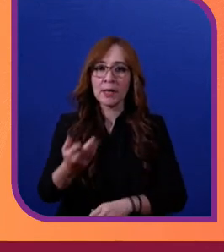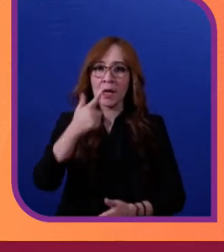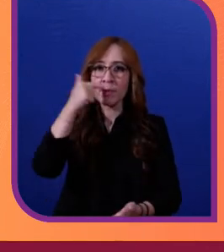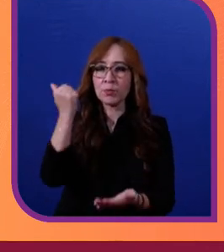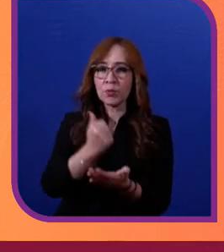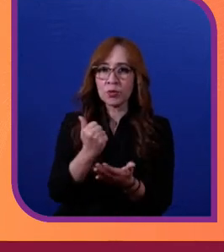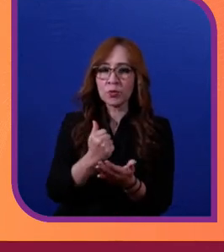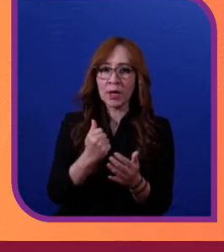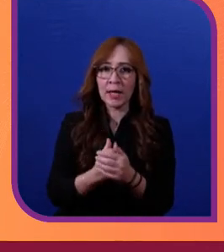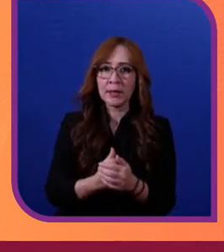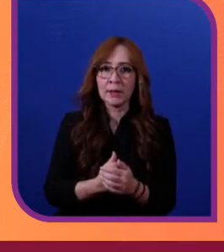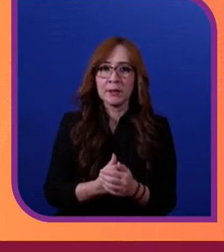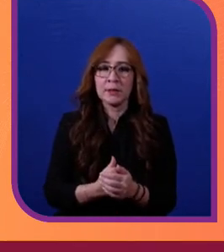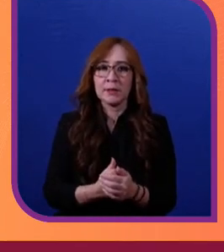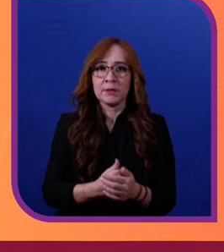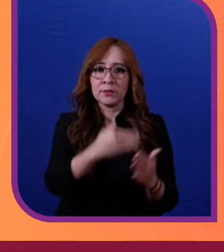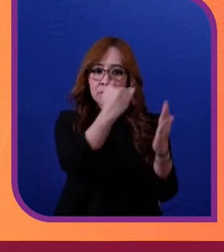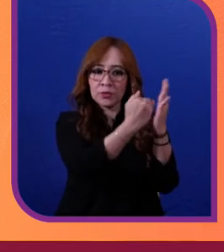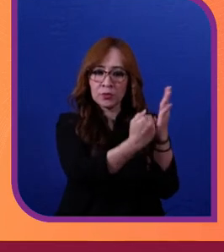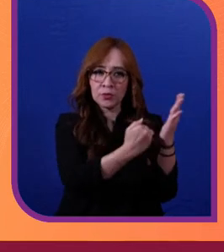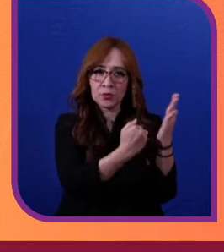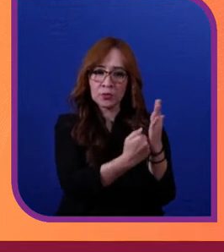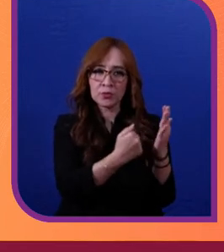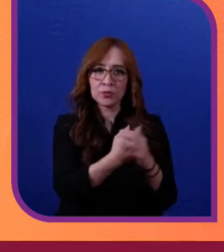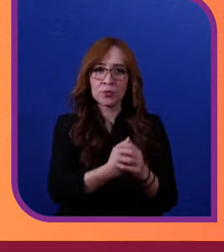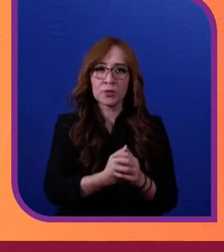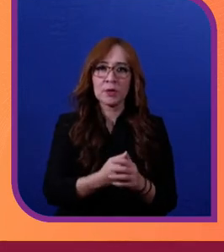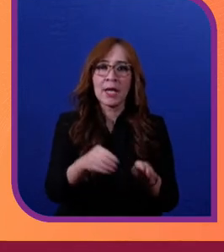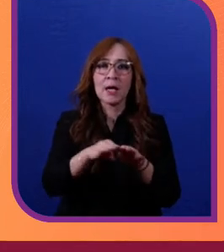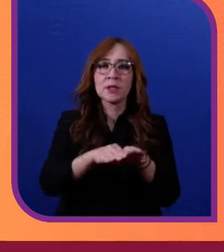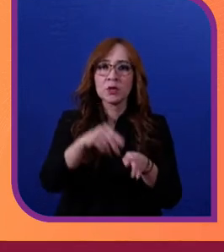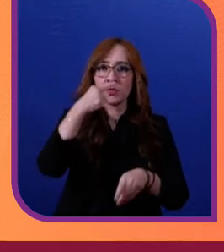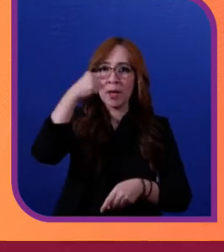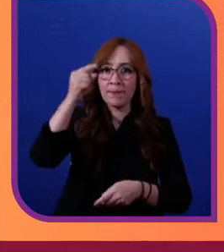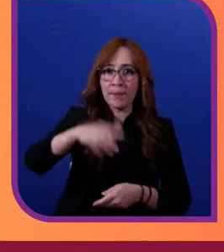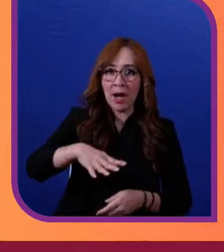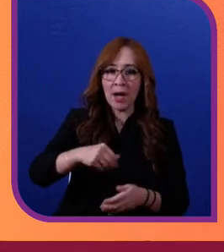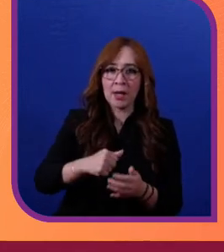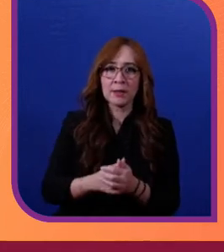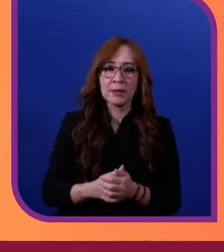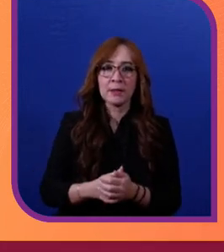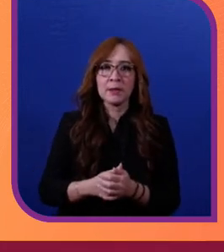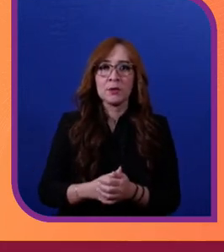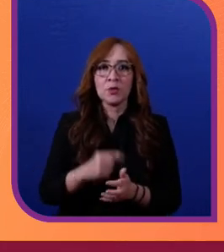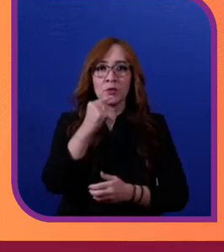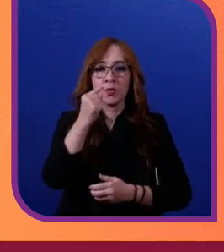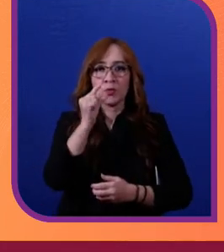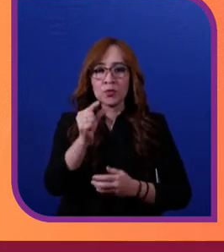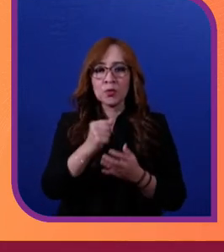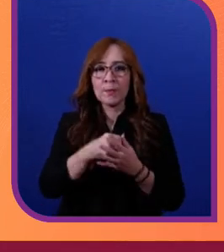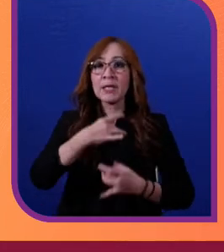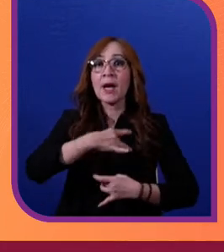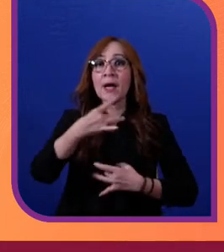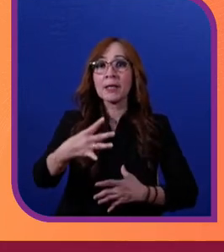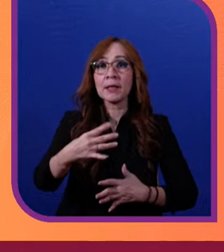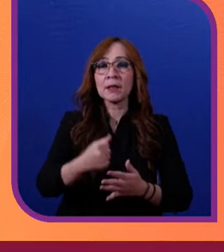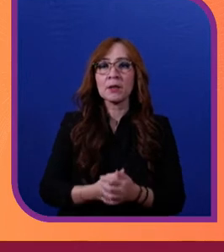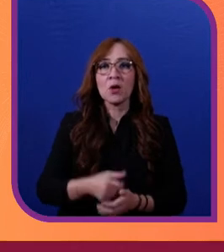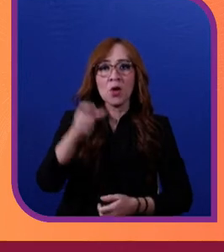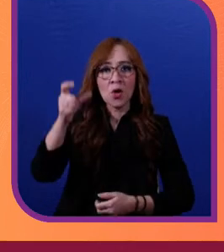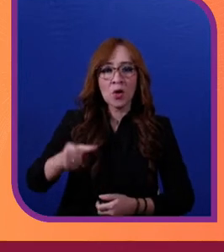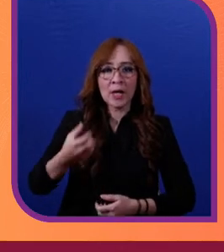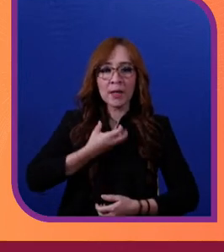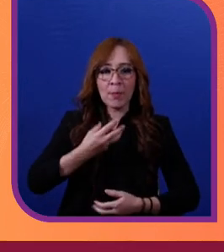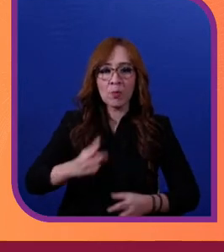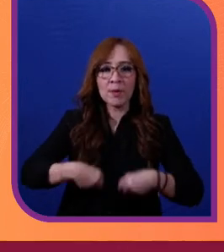slide removable wall Two Towers Lender sore sponsors and acute velg motor Project standard wedding.day